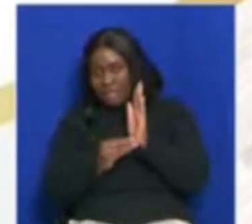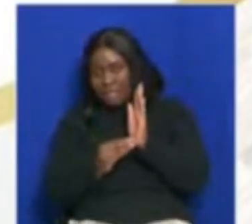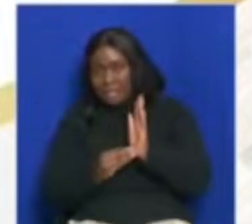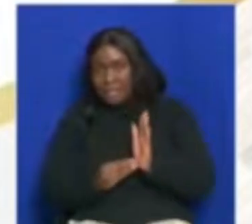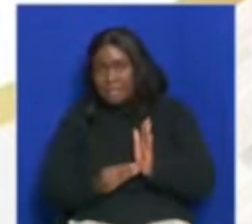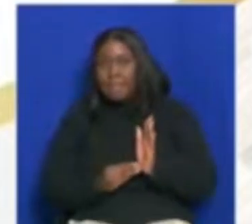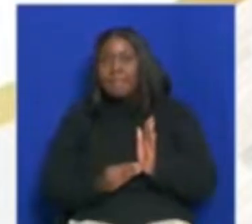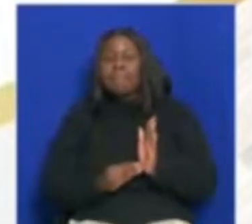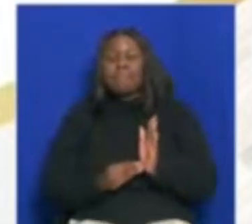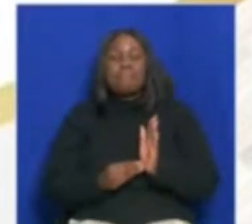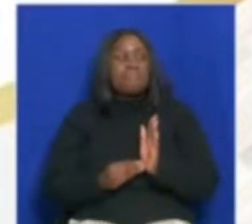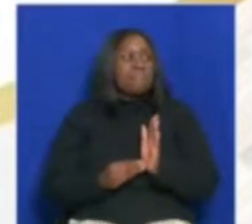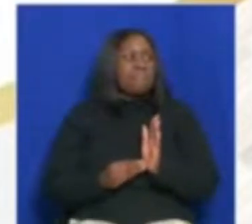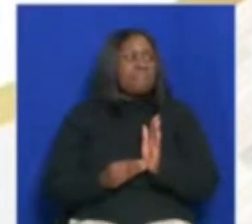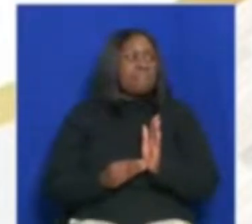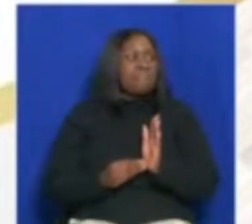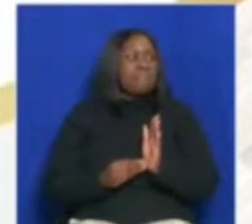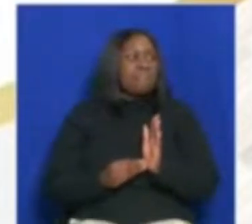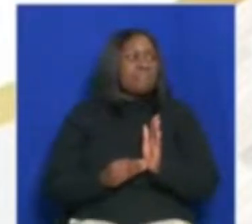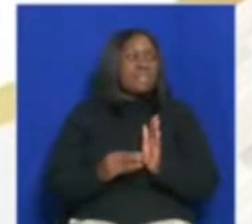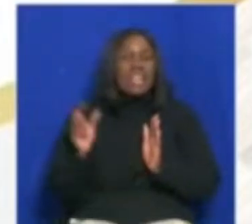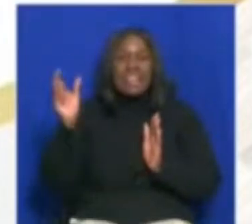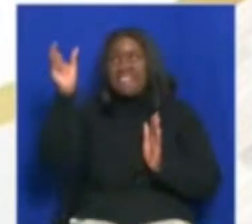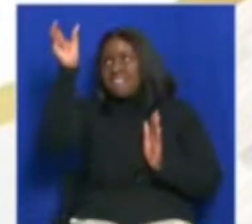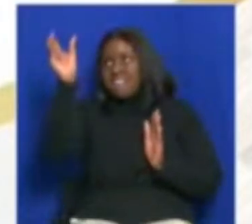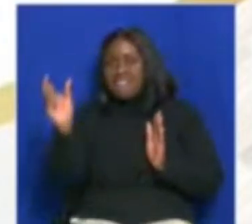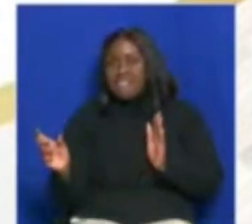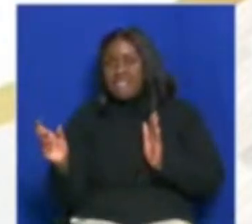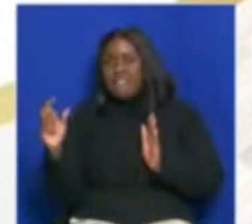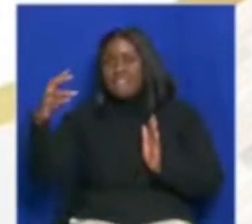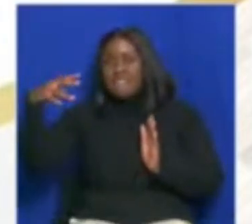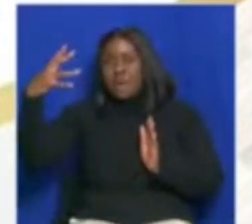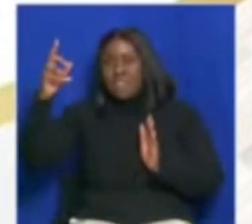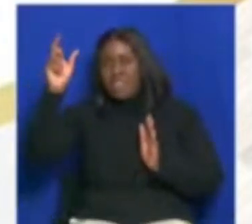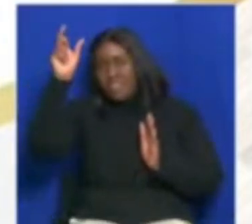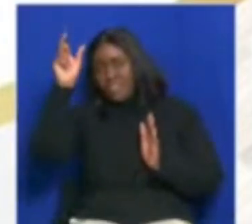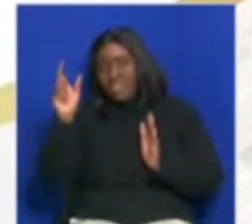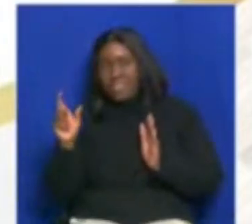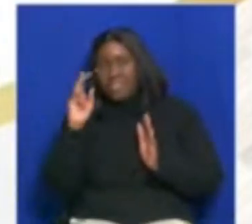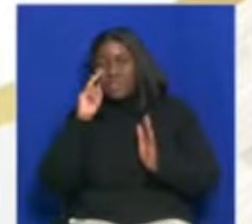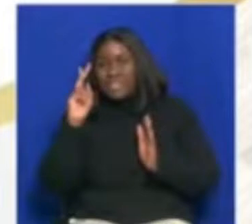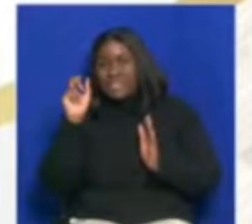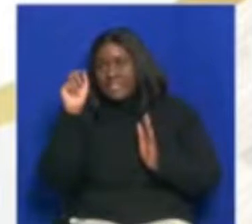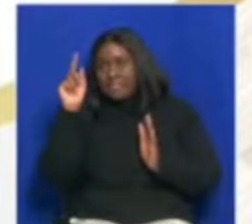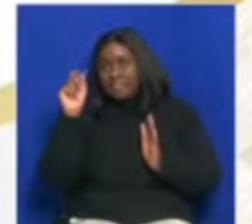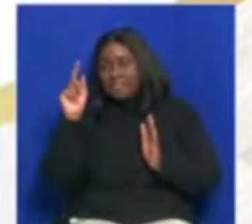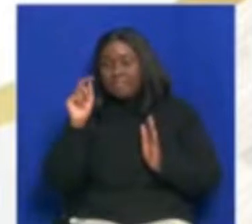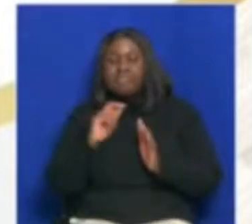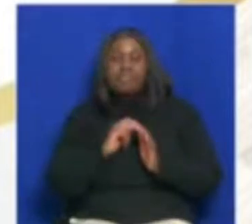which is the fourth column. That's So correct. if I might, if we can just take an example.